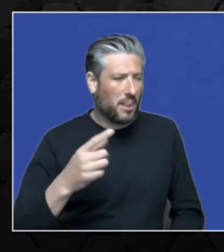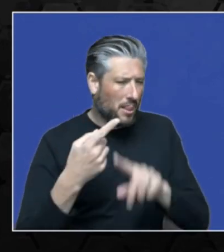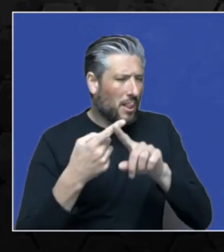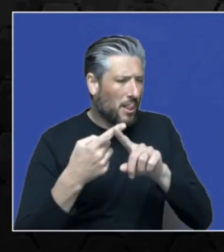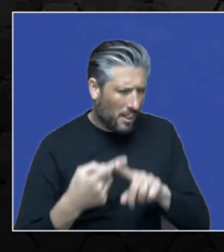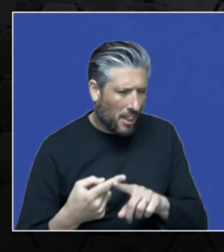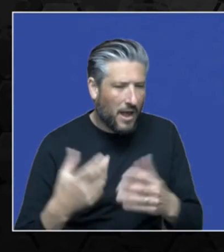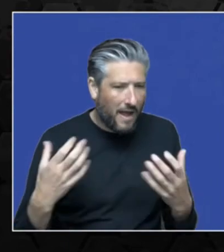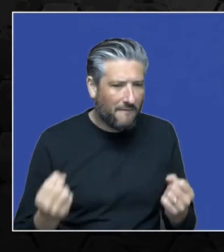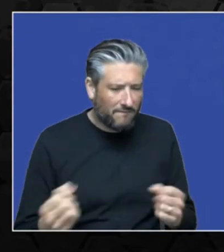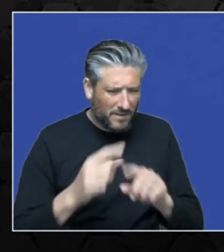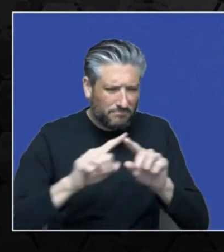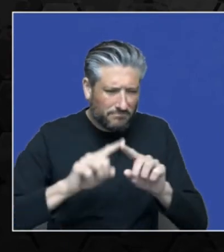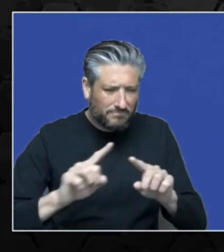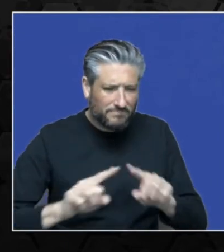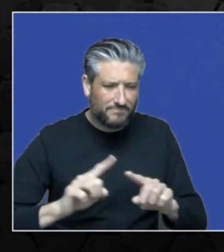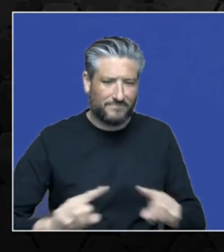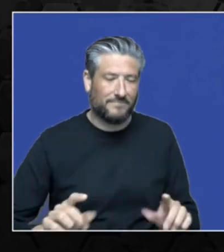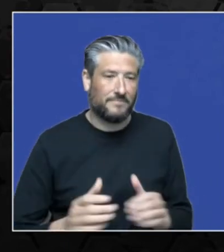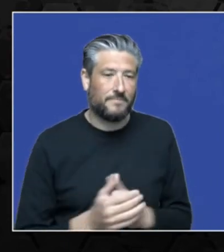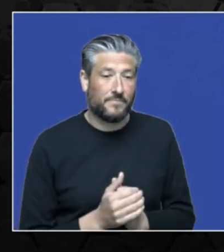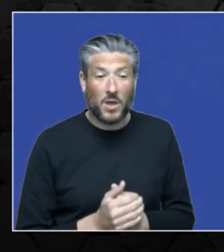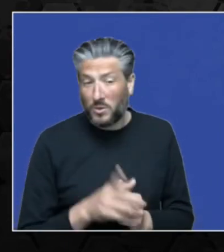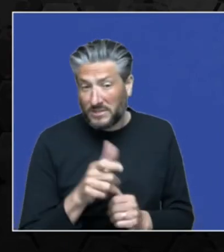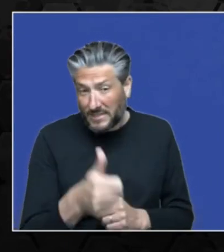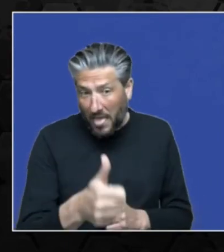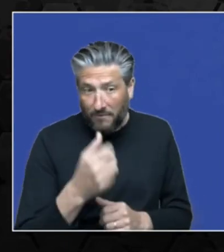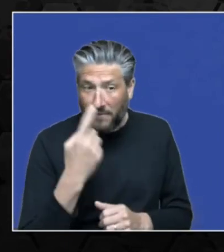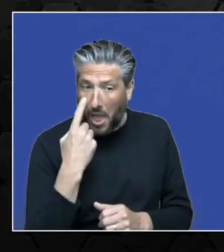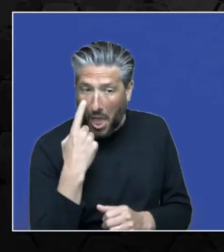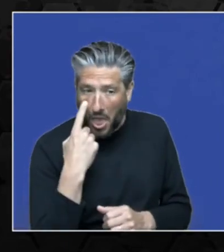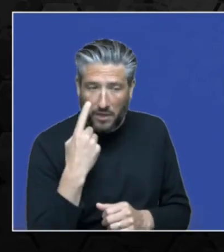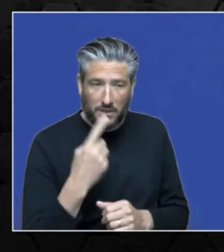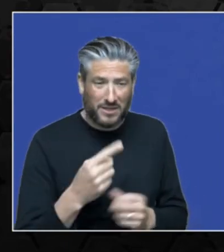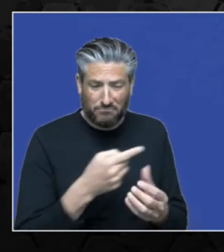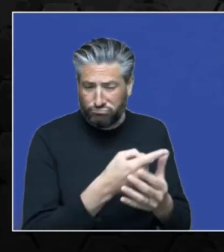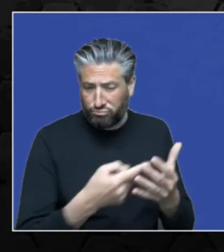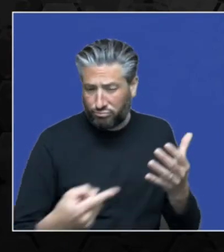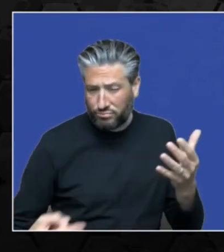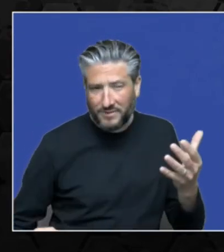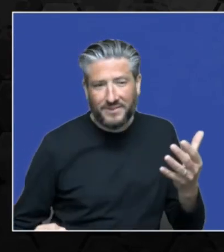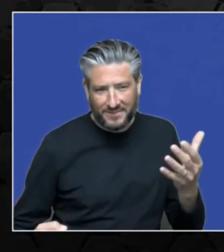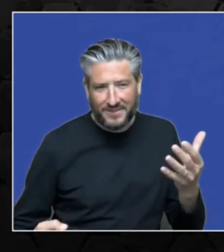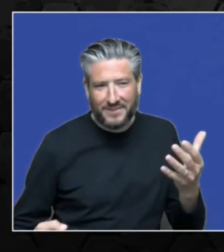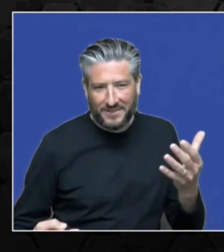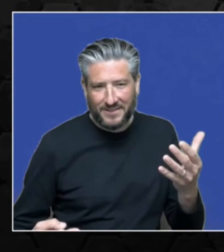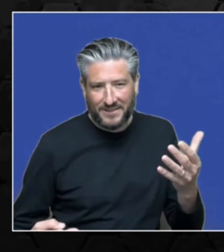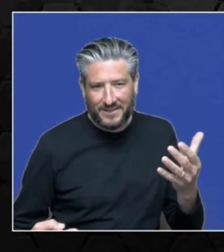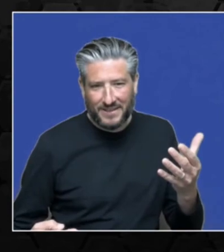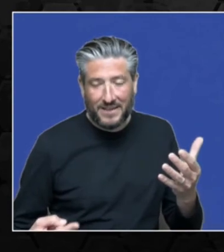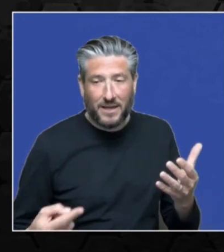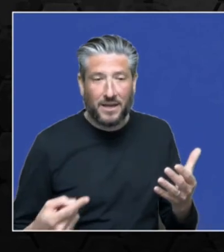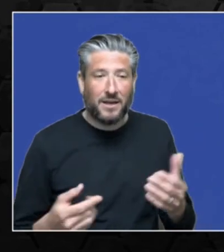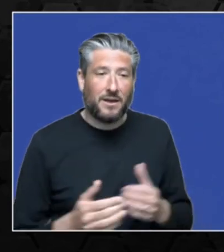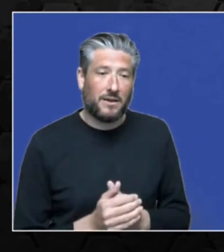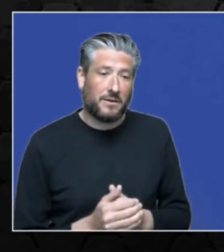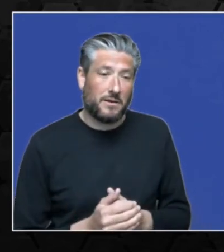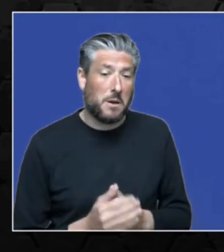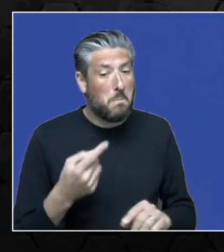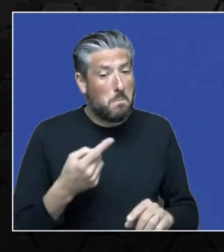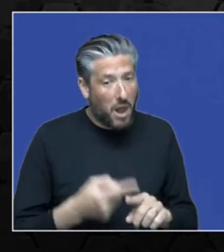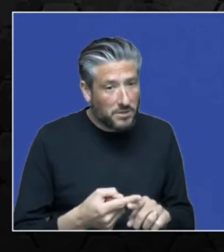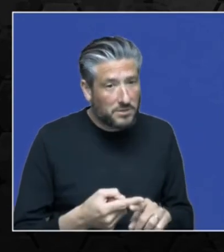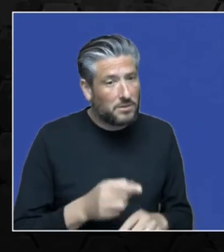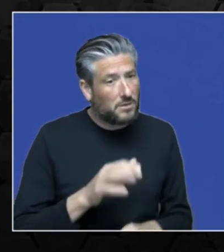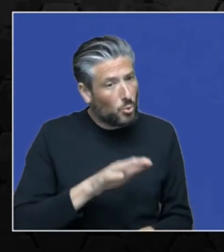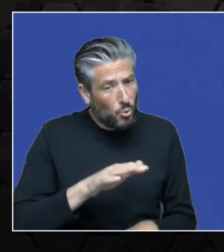So yeah, you can check out these resources. And yeah, you can definitely like ask about experiences of other speakers